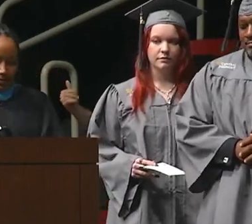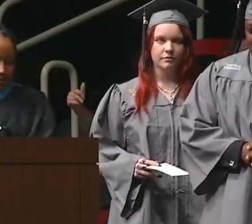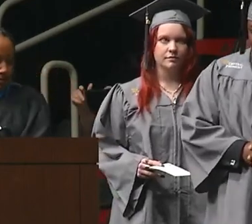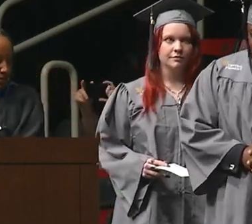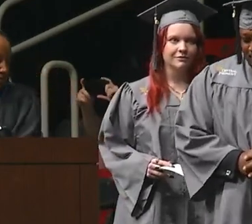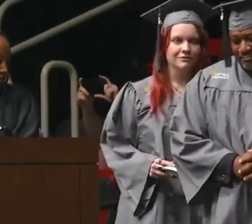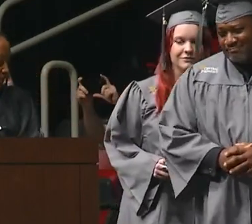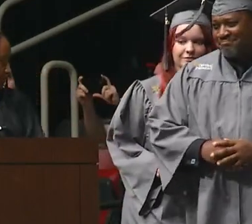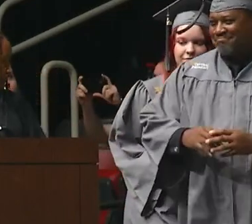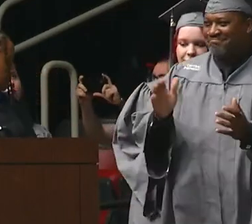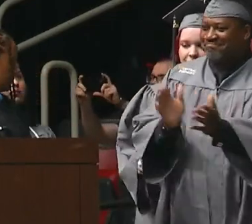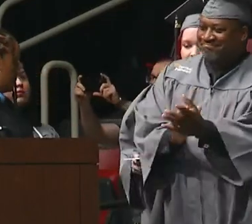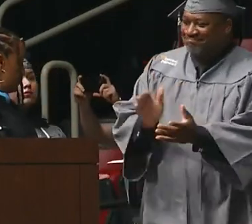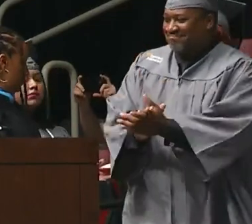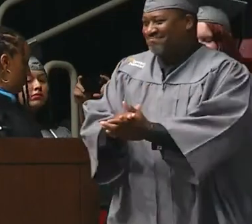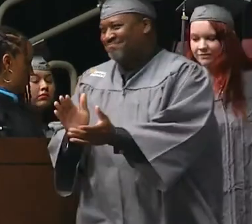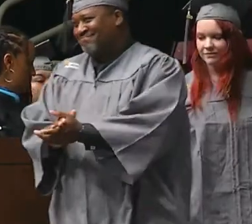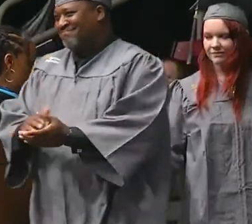Dwayne P. Moore.